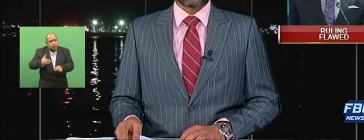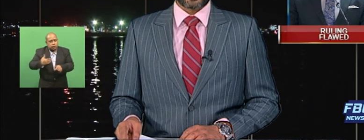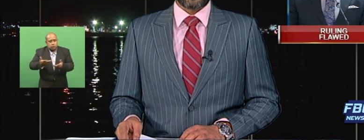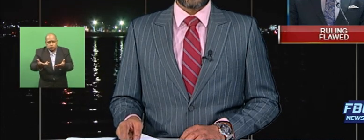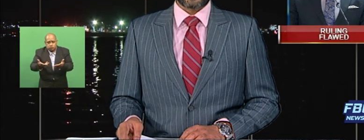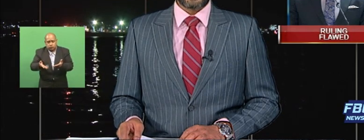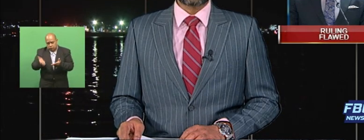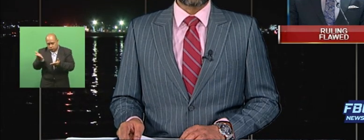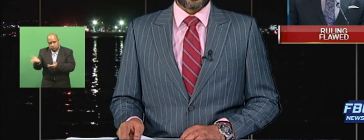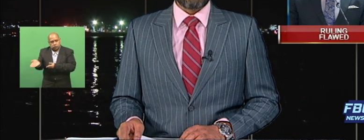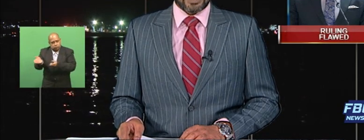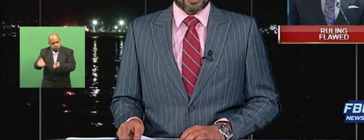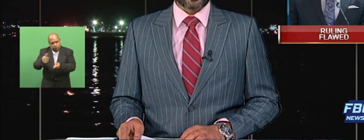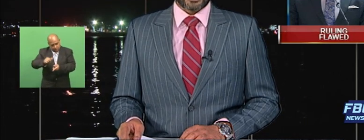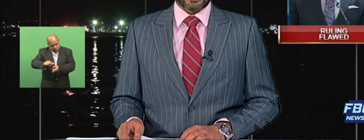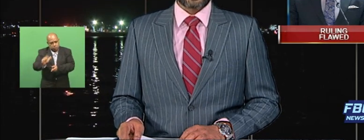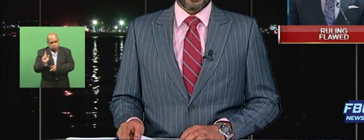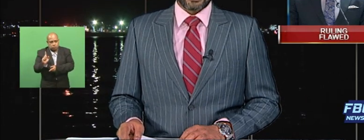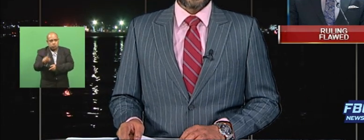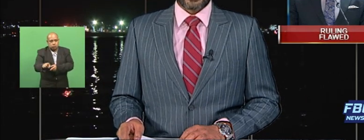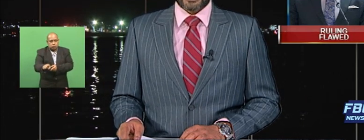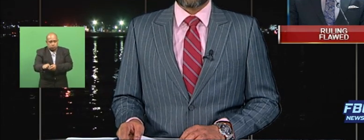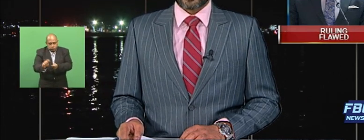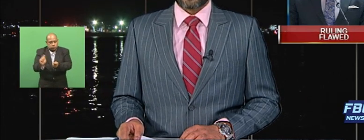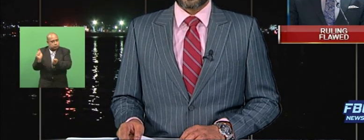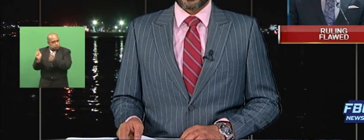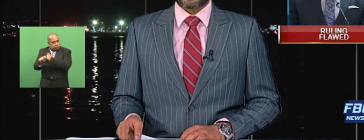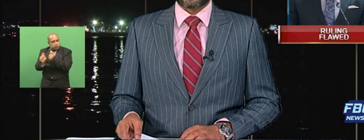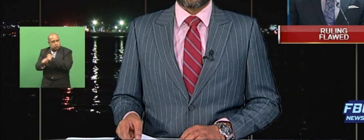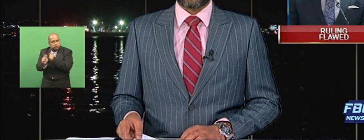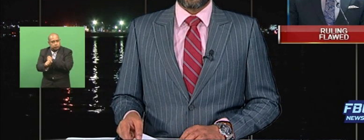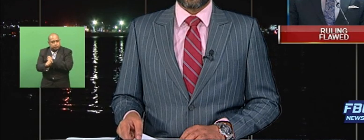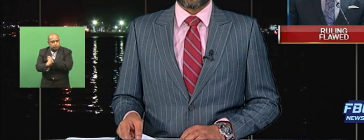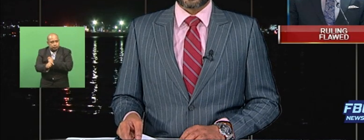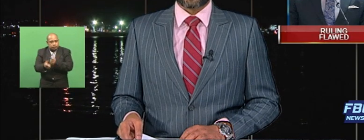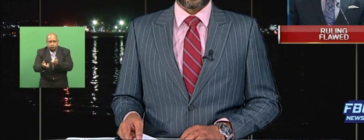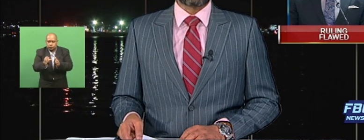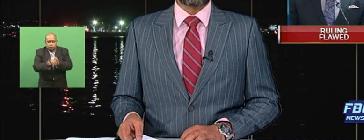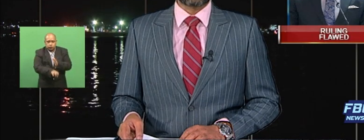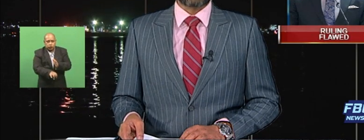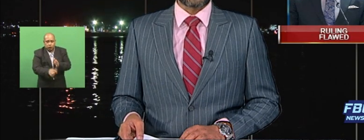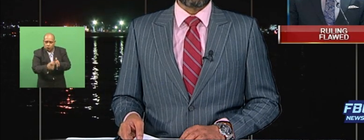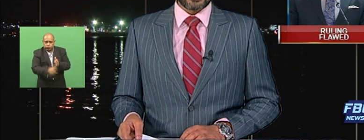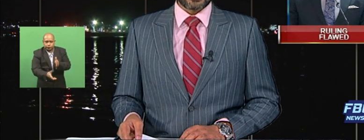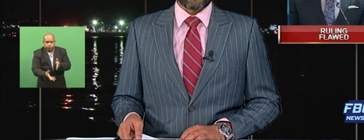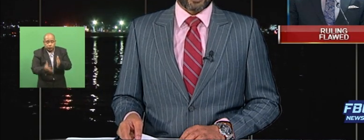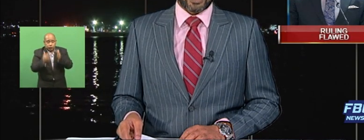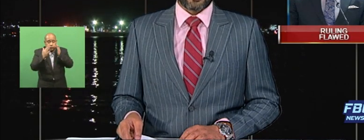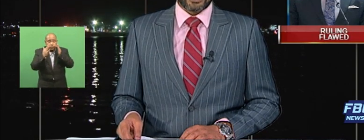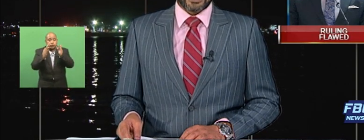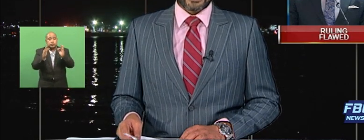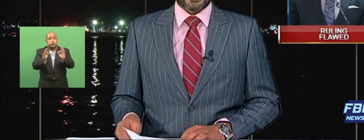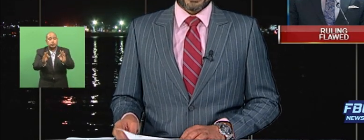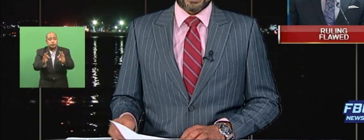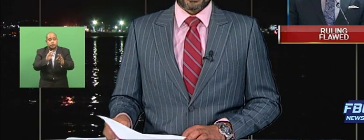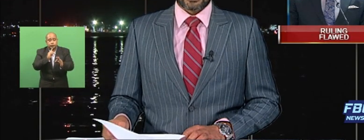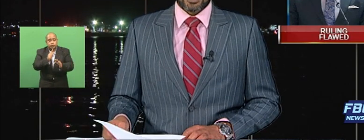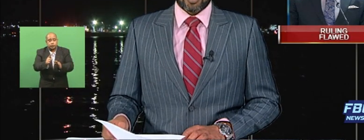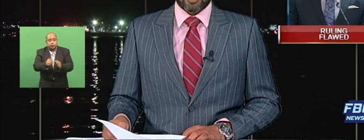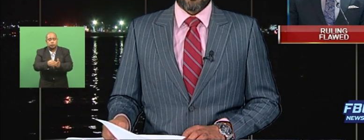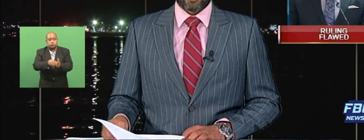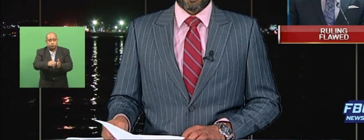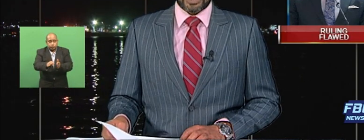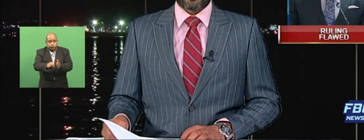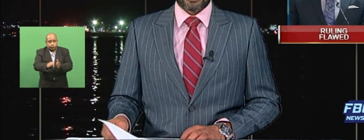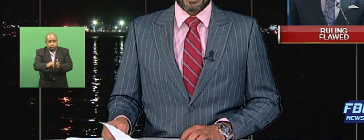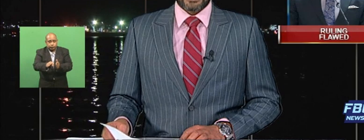allowed prosecutors to amend the charge, and the last ground is that the curfew orders were approved by the Minister for Health and gazetted